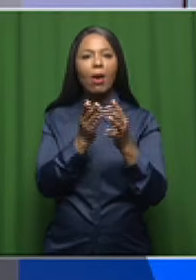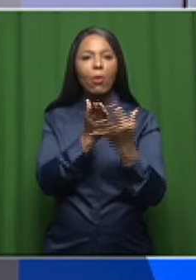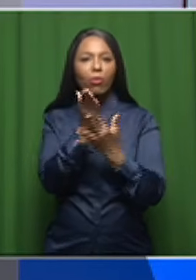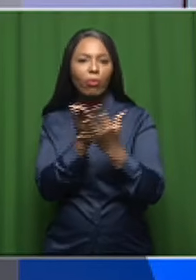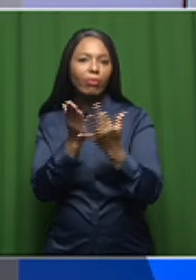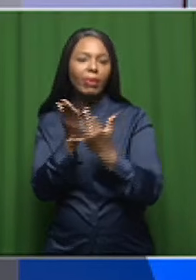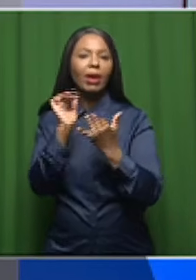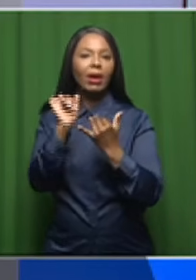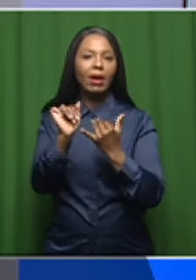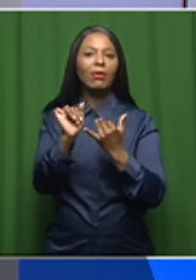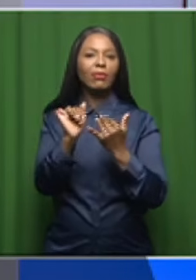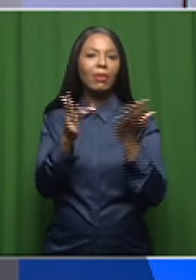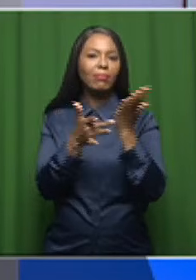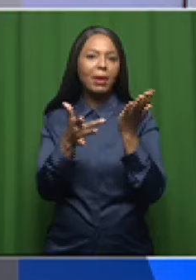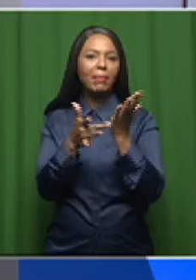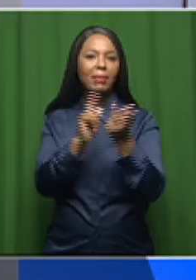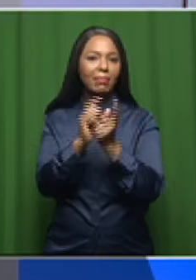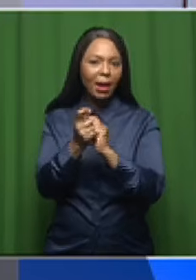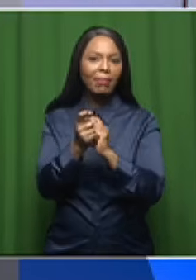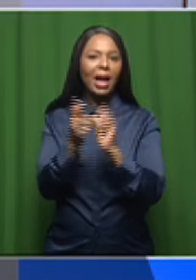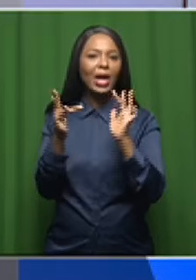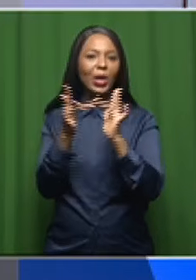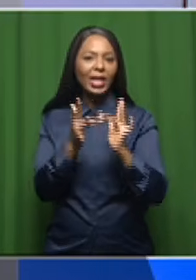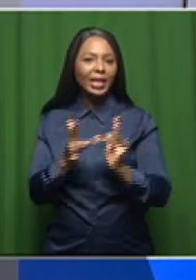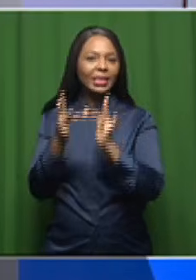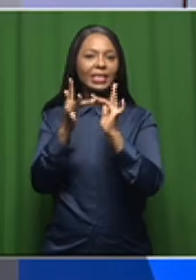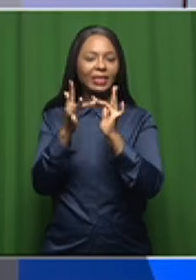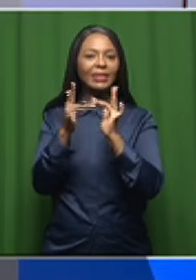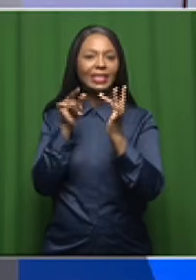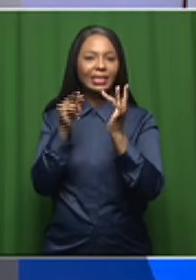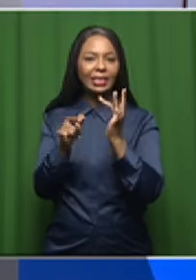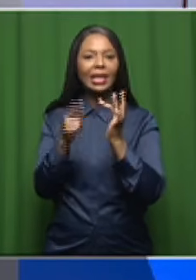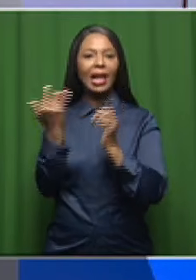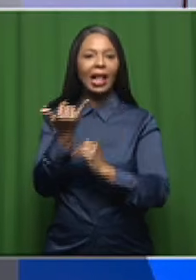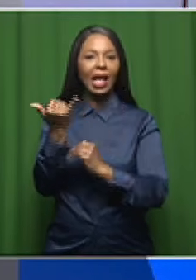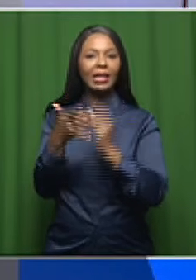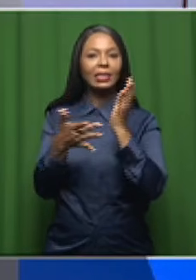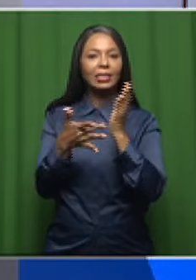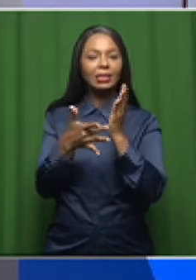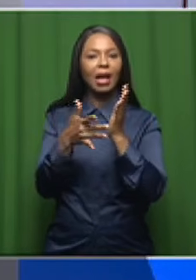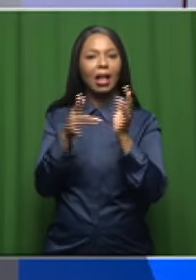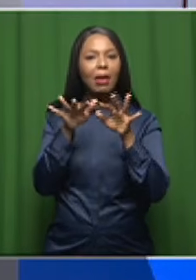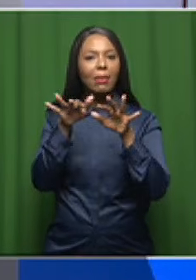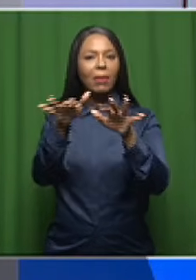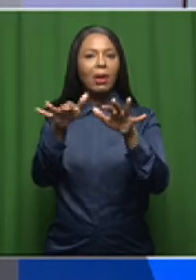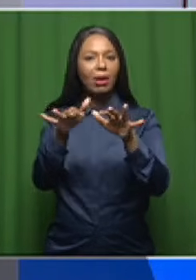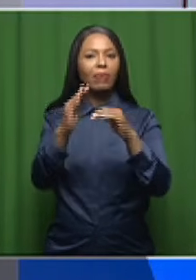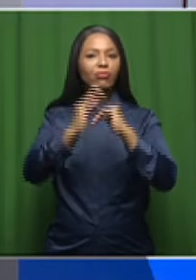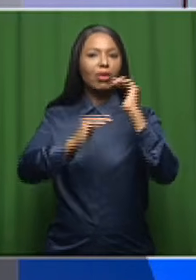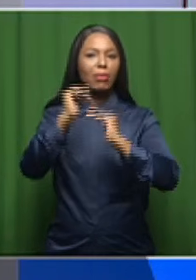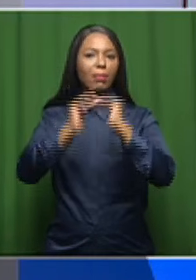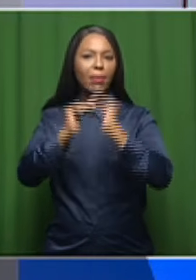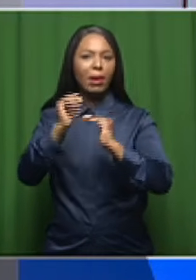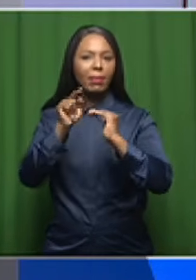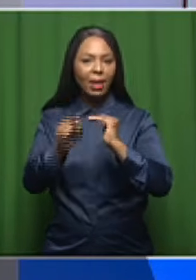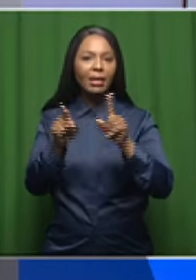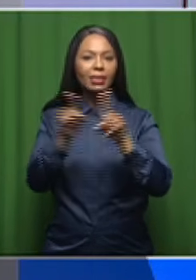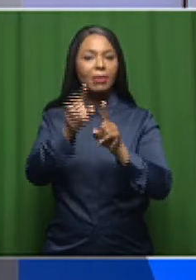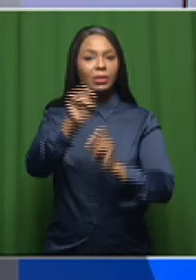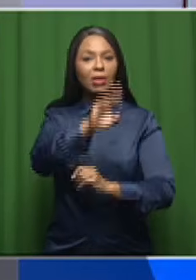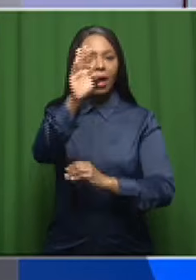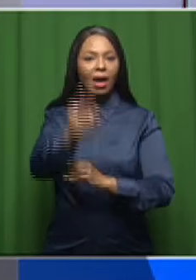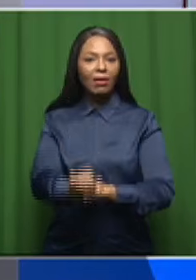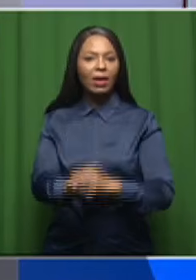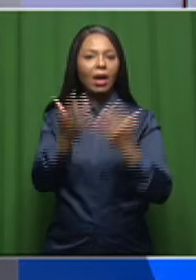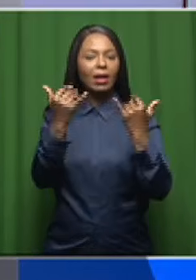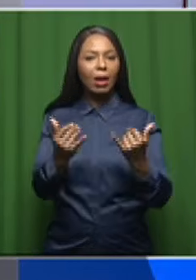in connectivity, lack of digital public infrastructure, mainly in developing countries such as South Africa, actually